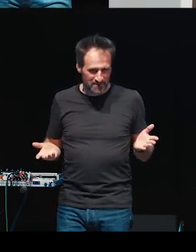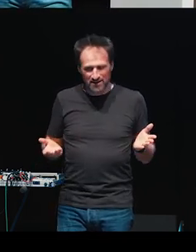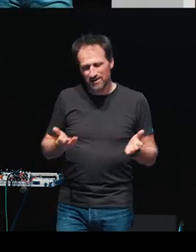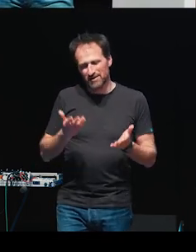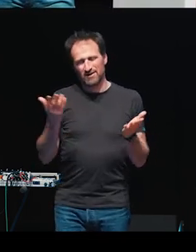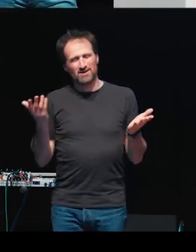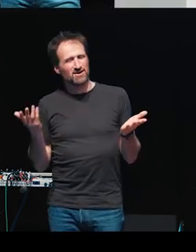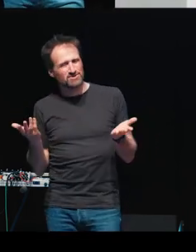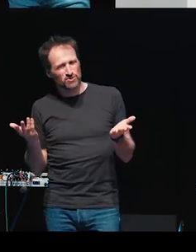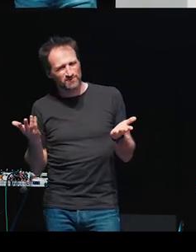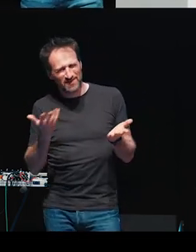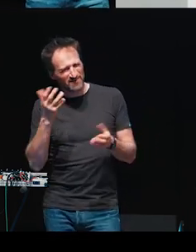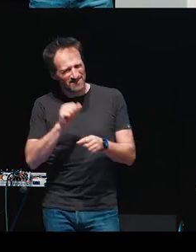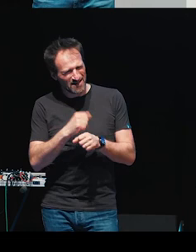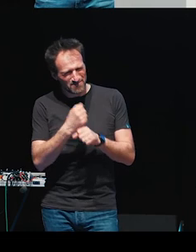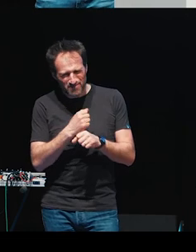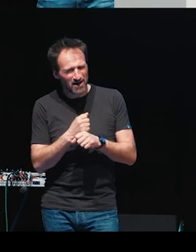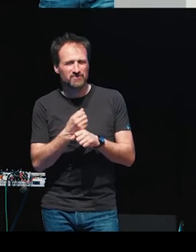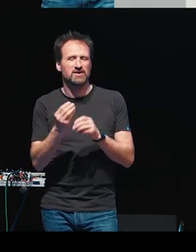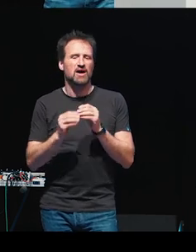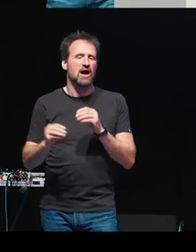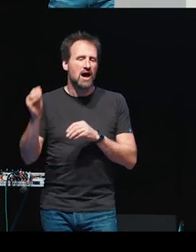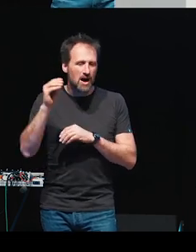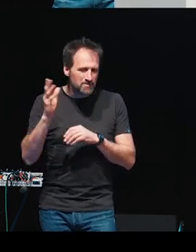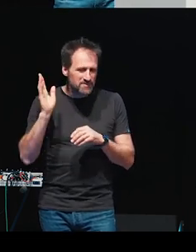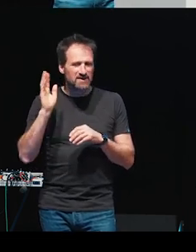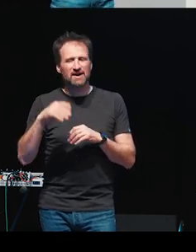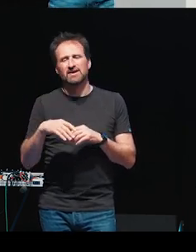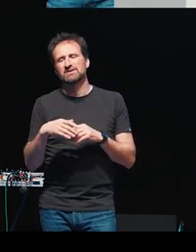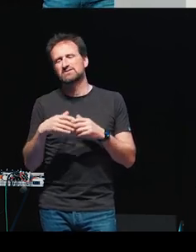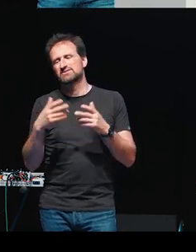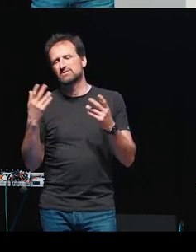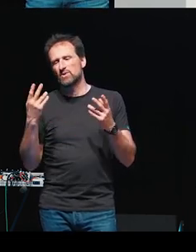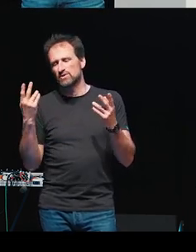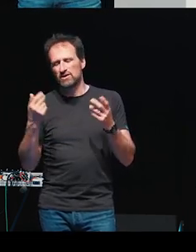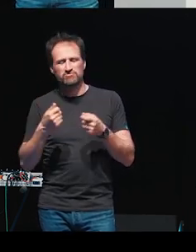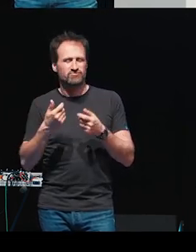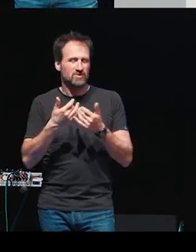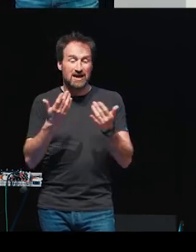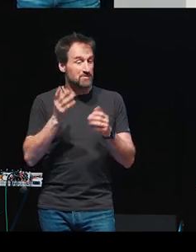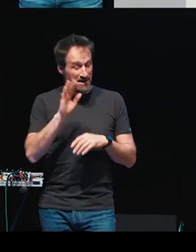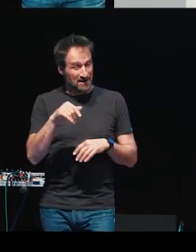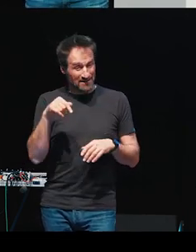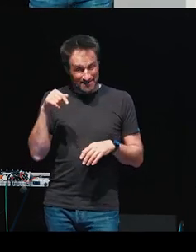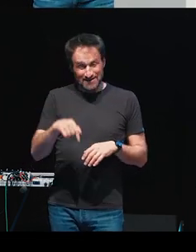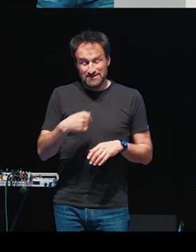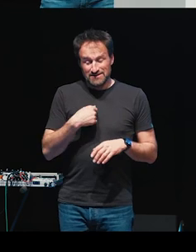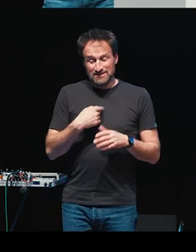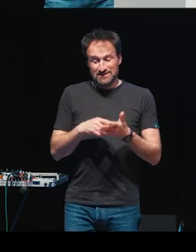like, updates over the air, and this could be solved, but that's the general use case. So to give you an example,